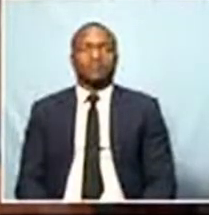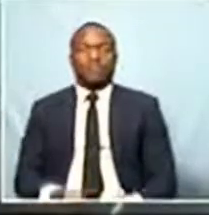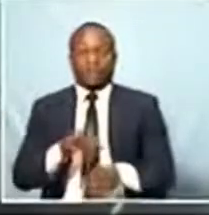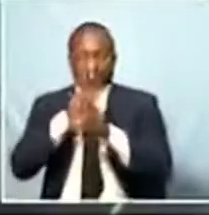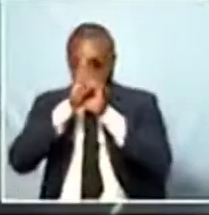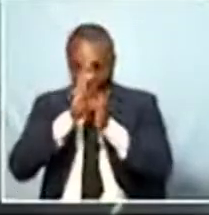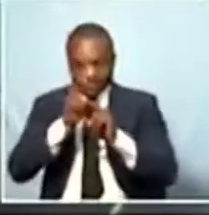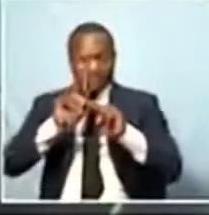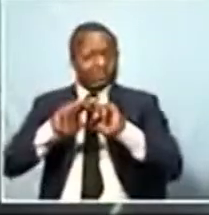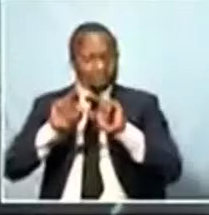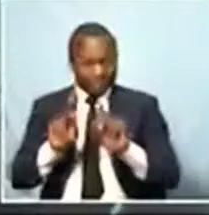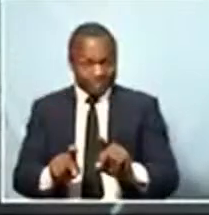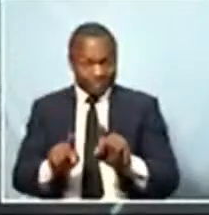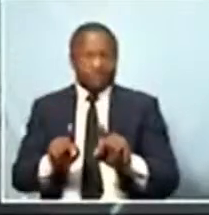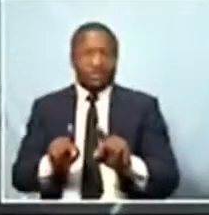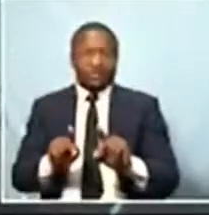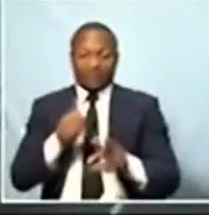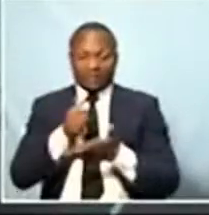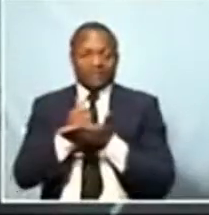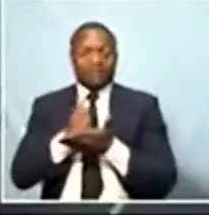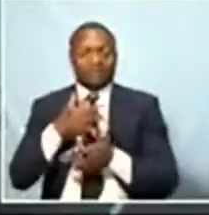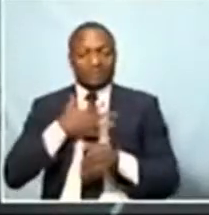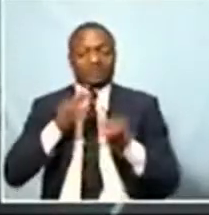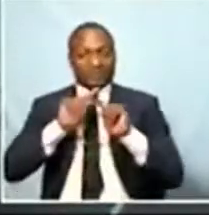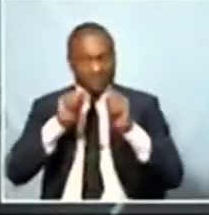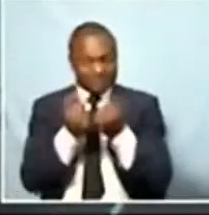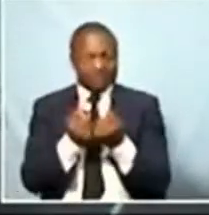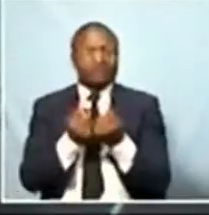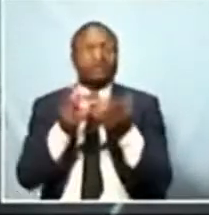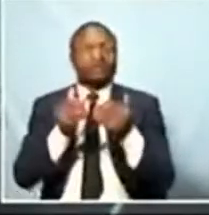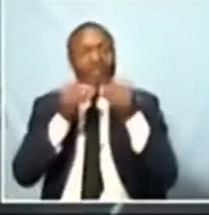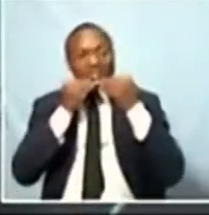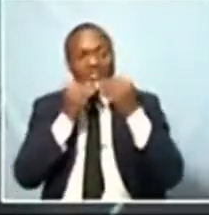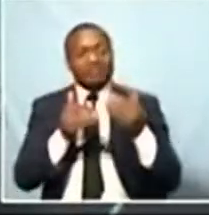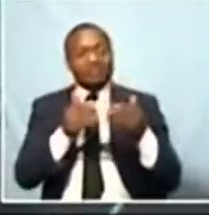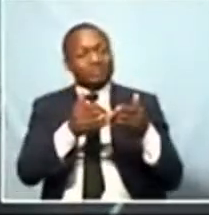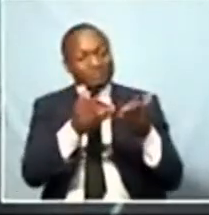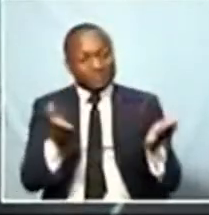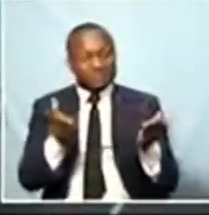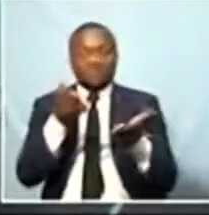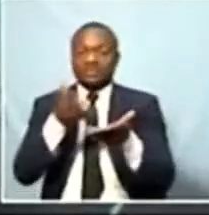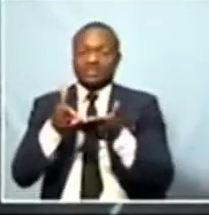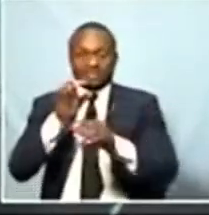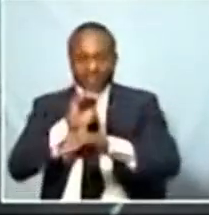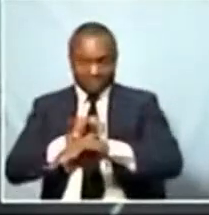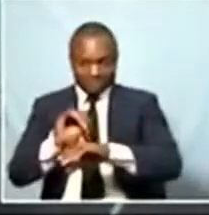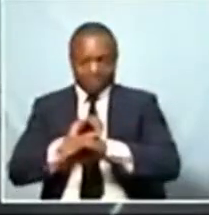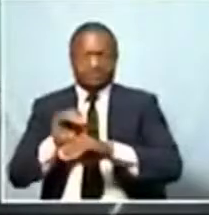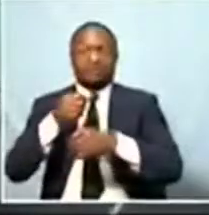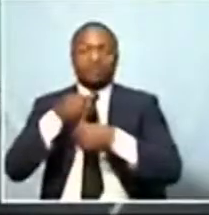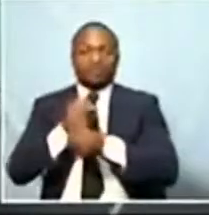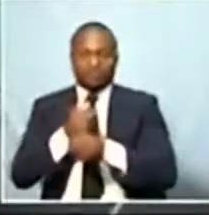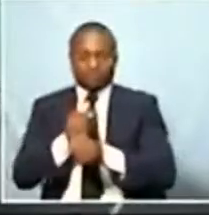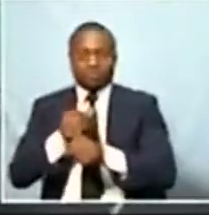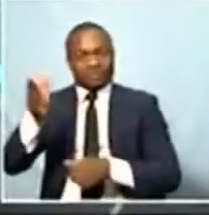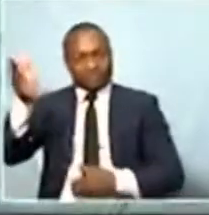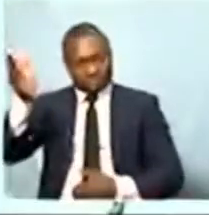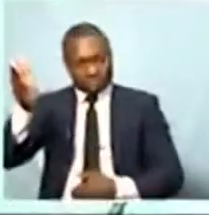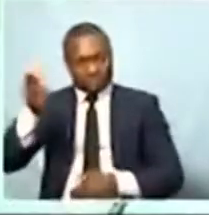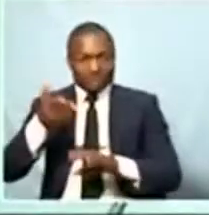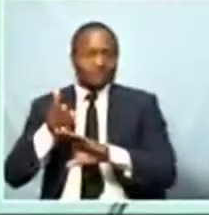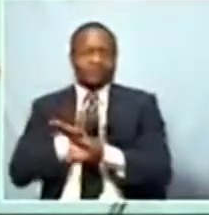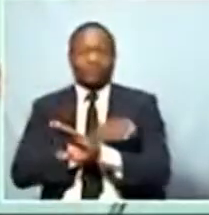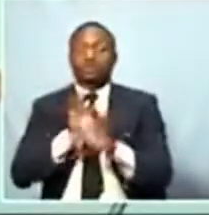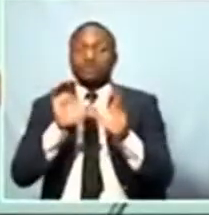Honorable Chairperson, on behalf of my team, I would like to thank you for this opportunity to make the presentation